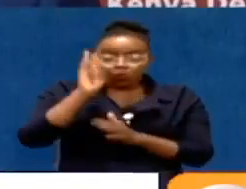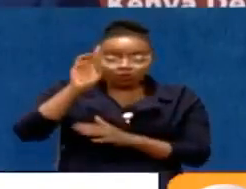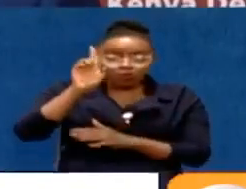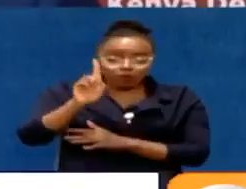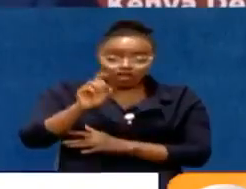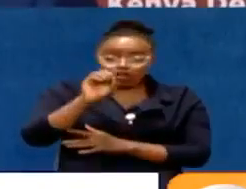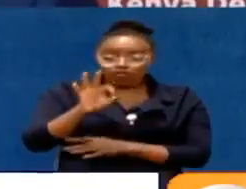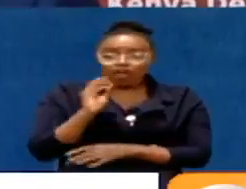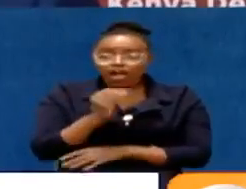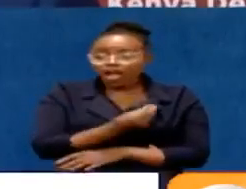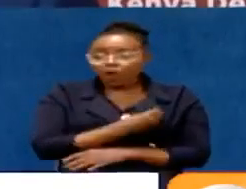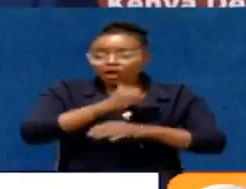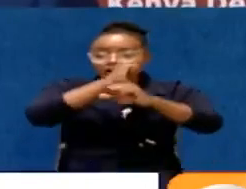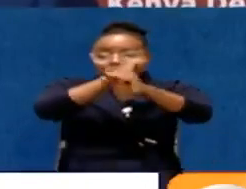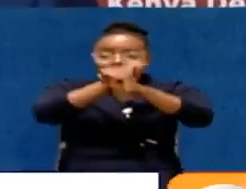of